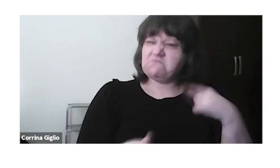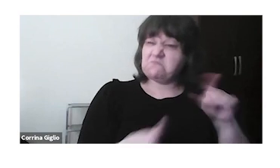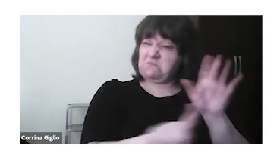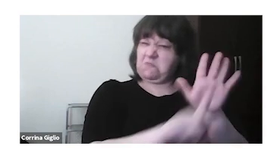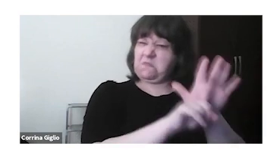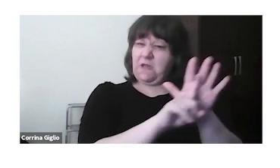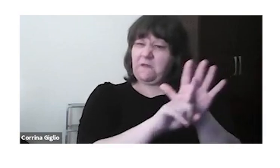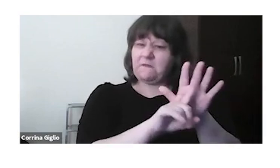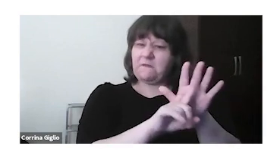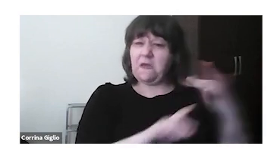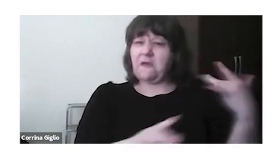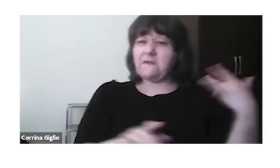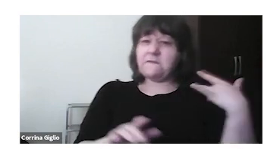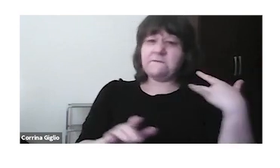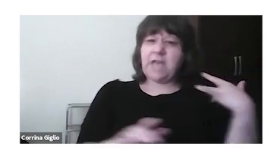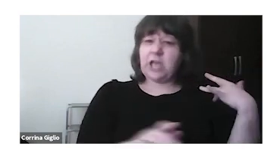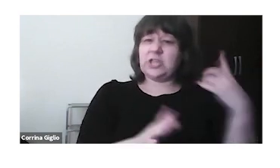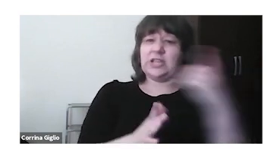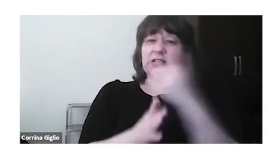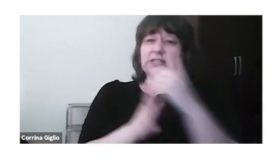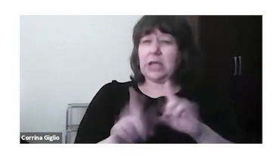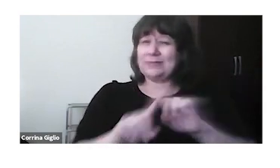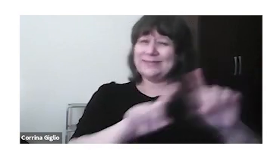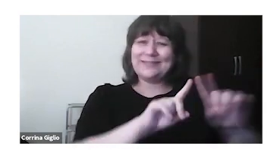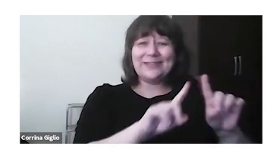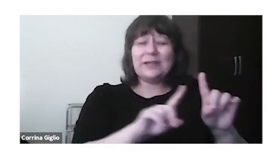important Black fashion designers that haven't been recognized.